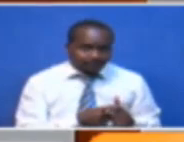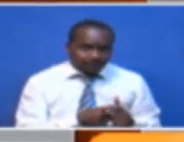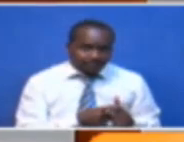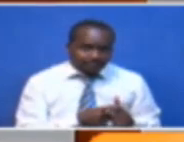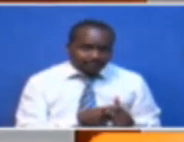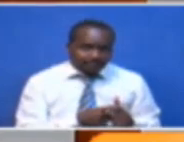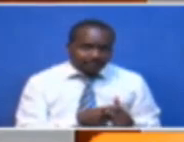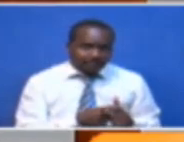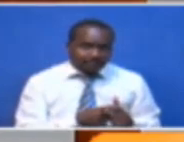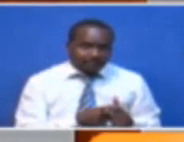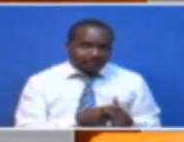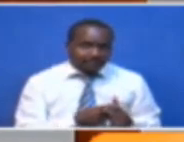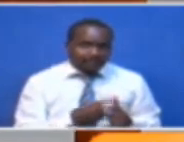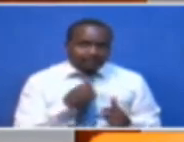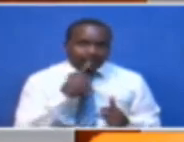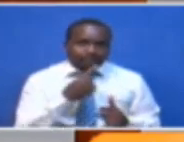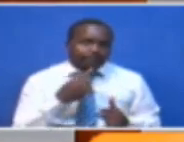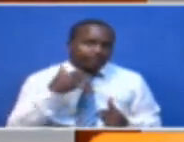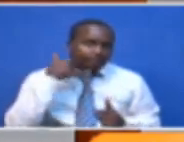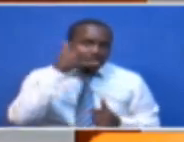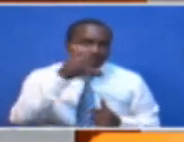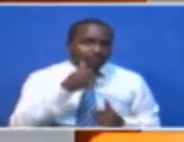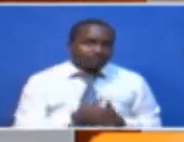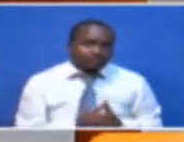Mr. Moi called me.